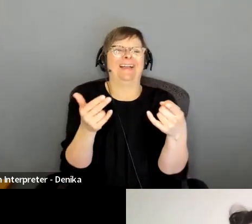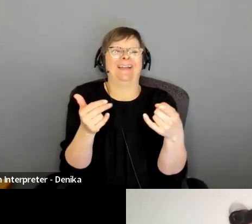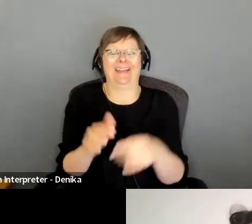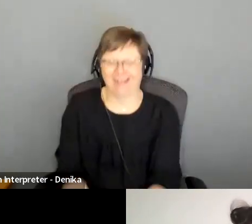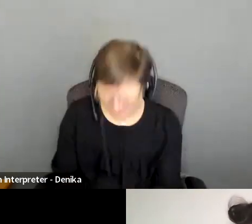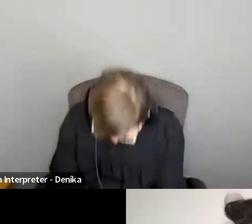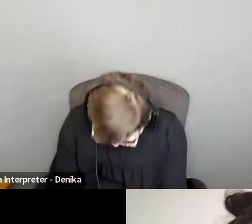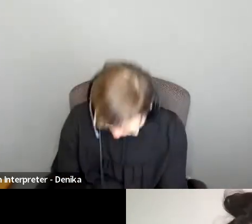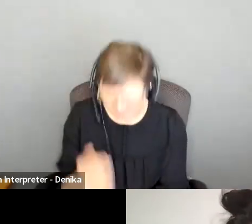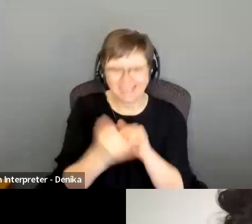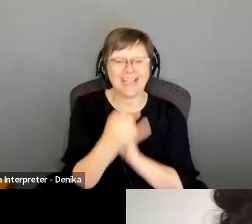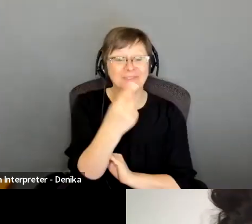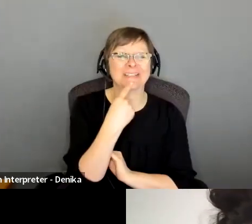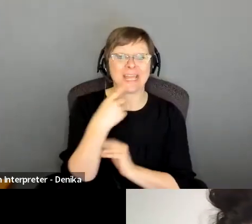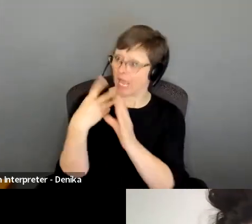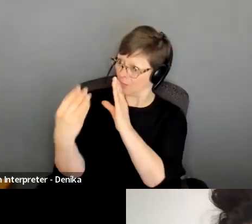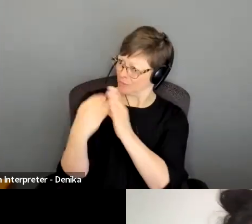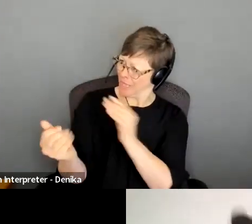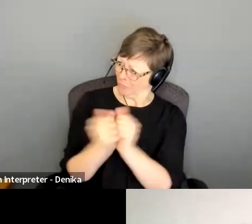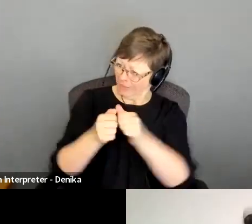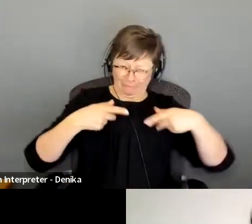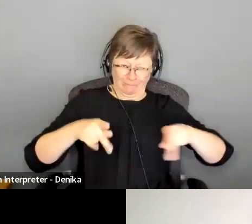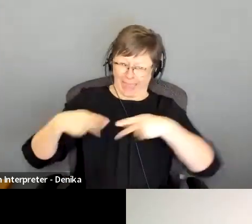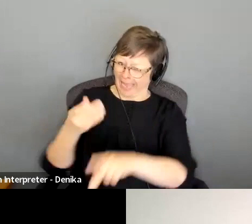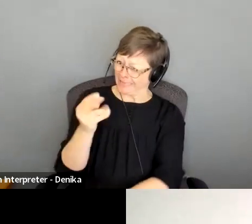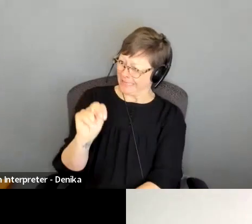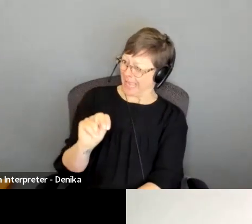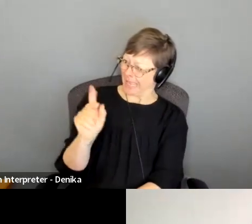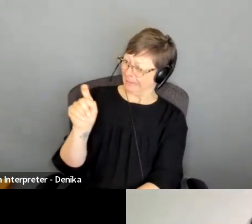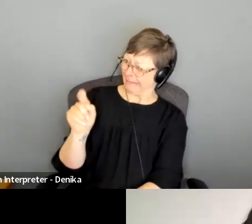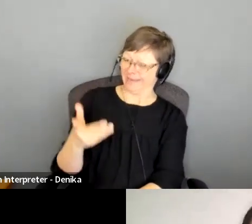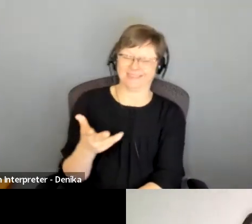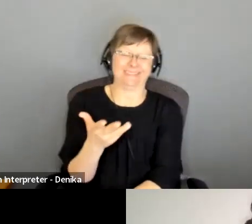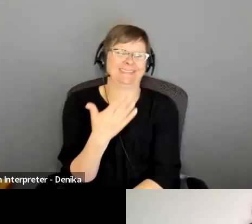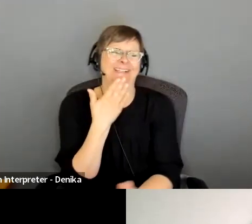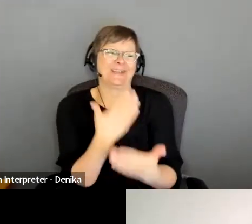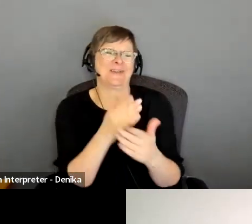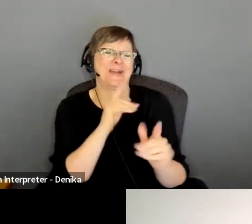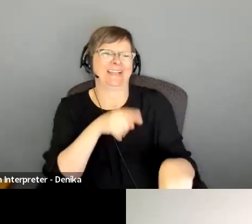just laughing at the one that said outside with actual pants on. It's a good answer.